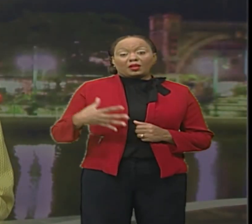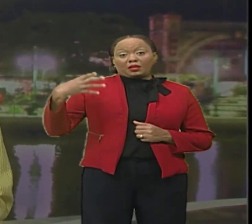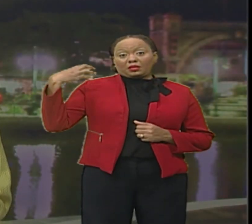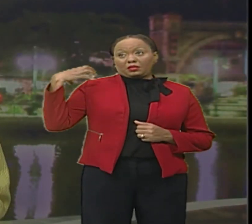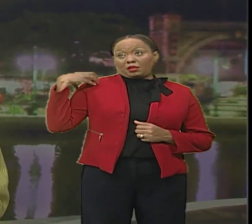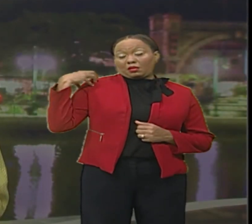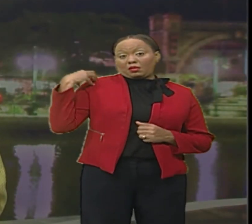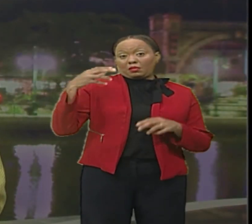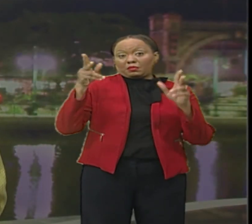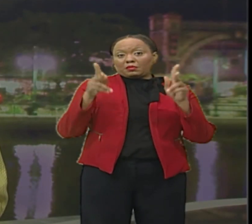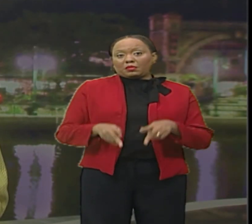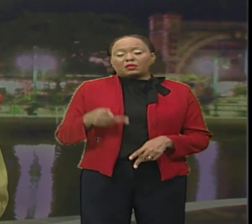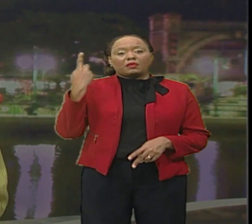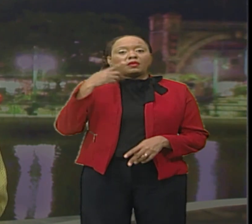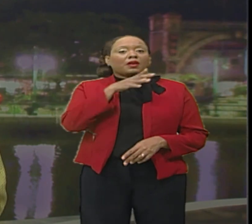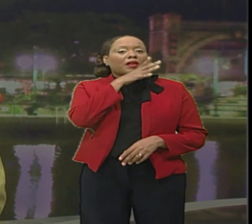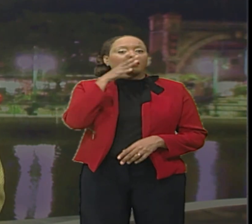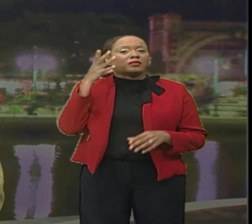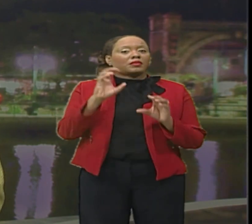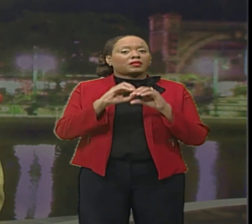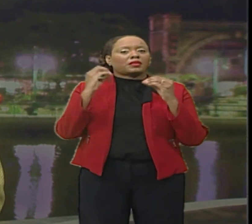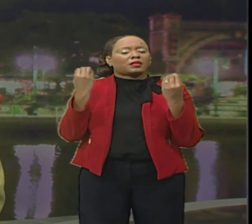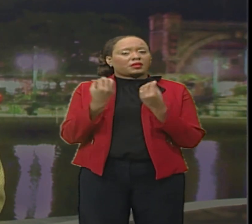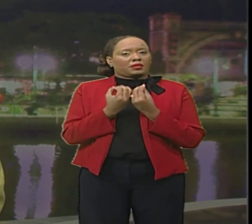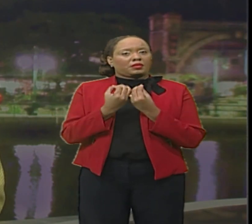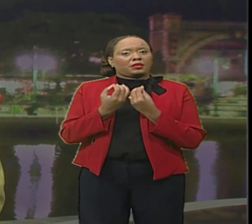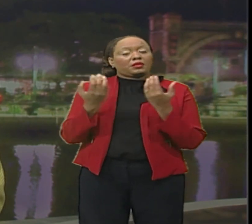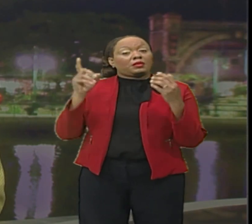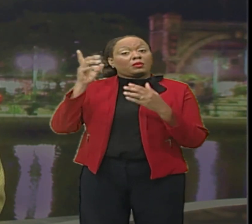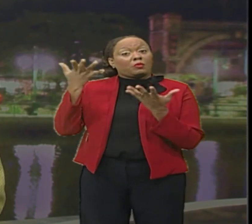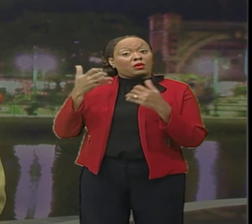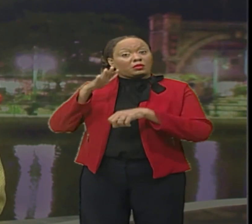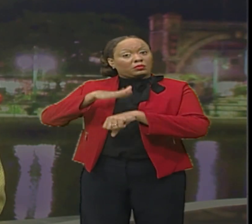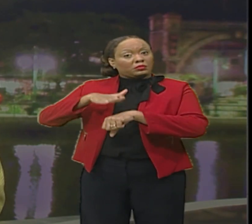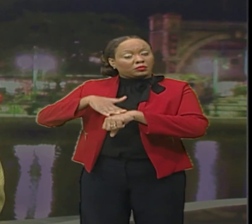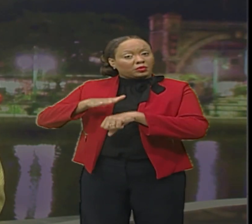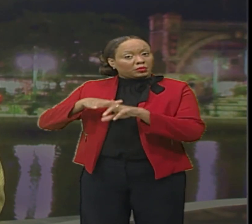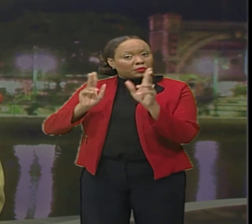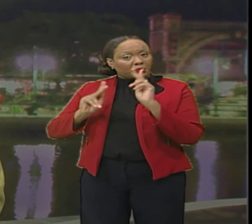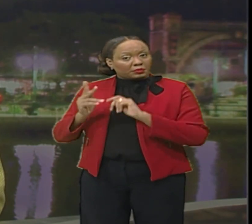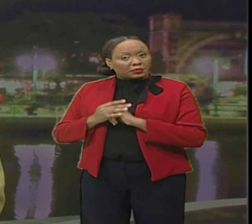The head of one local agricultural organization is warning that prices